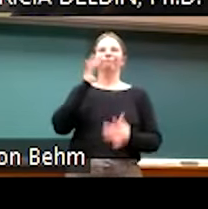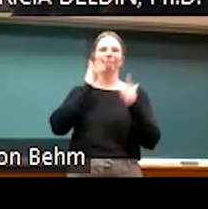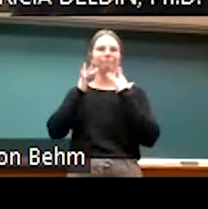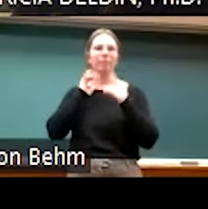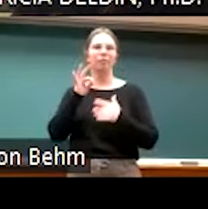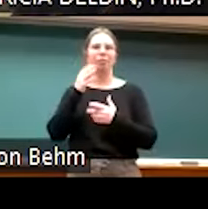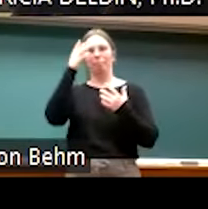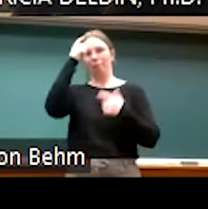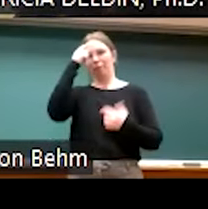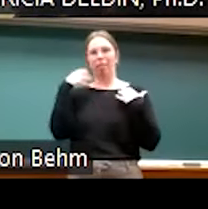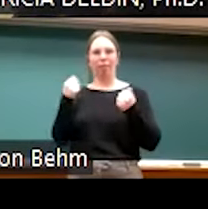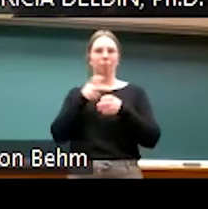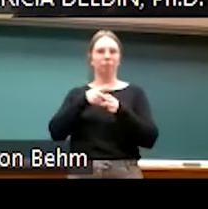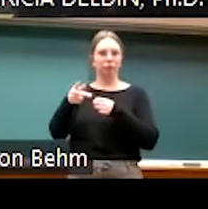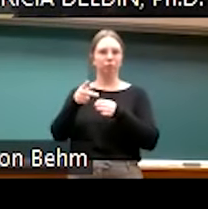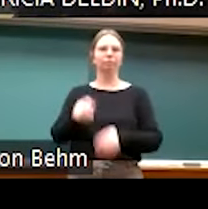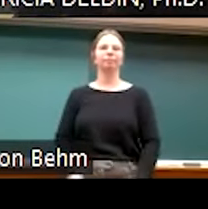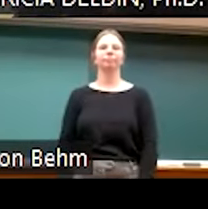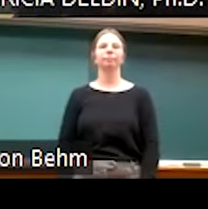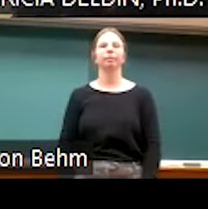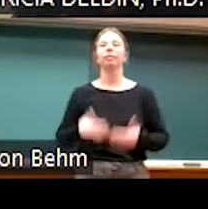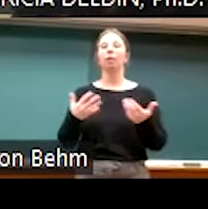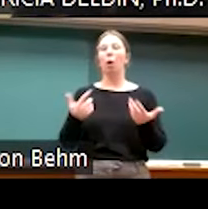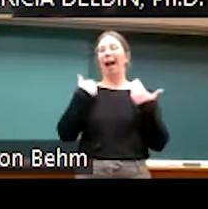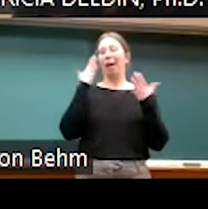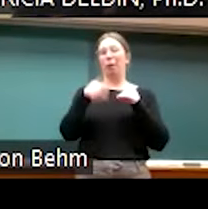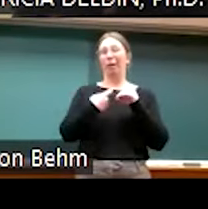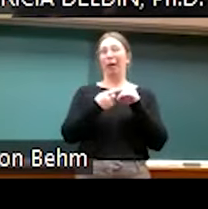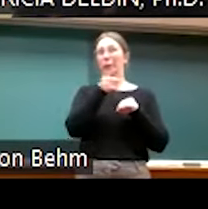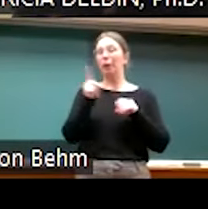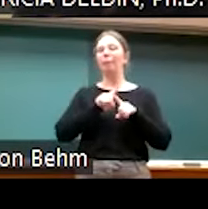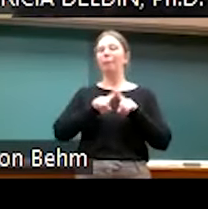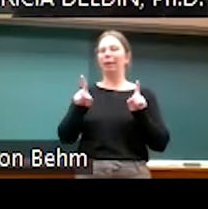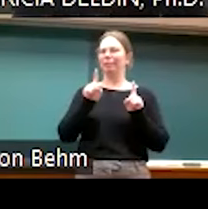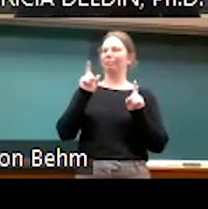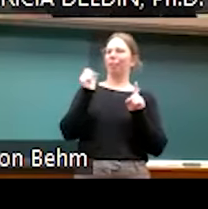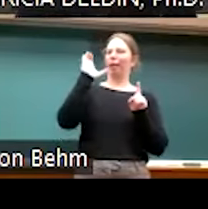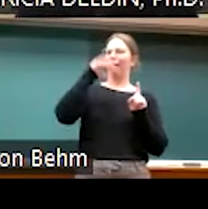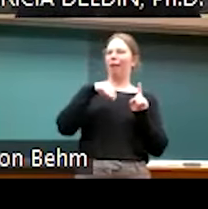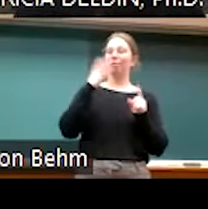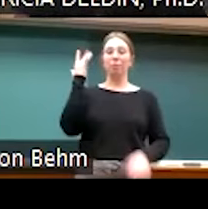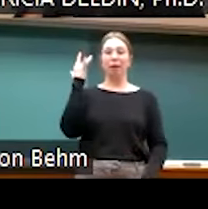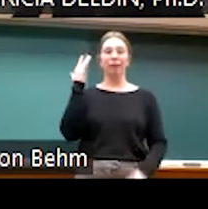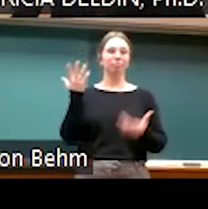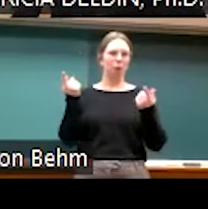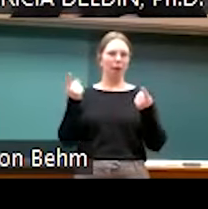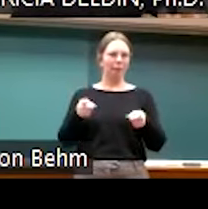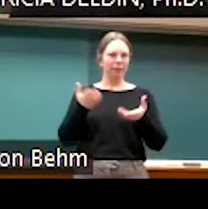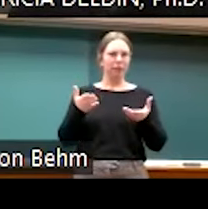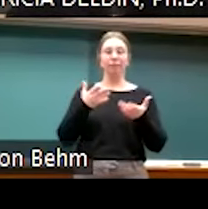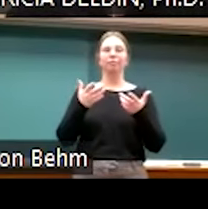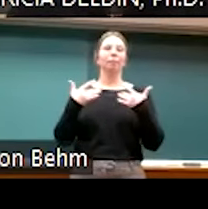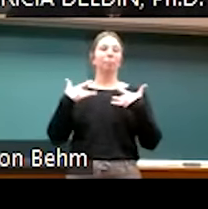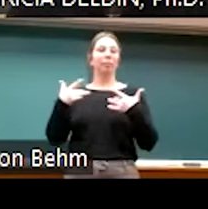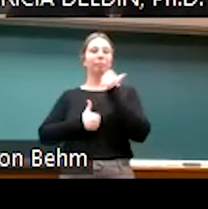county shortage area. Now, I don't know about you guys, but this seems kind of strange to me, since what happens here, the biggest complaint I got